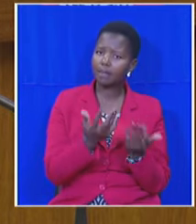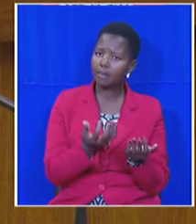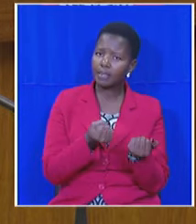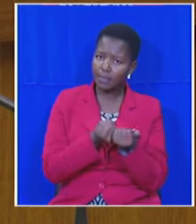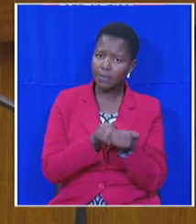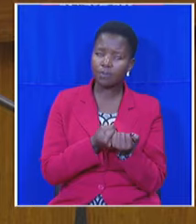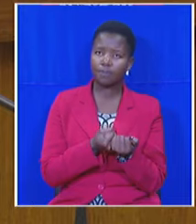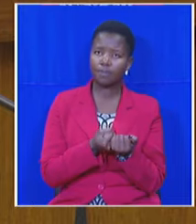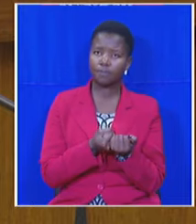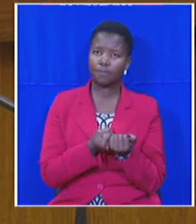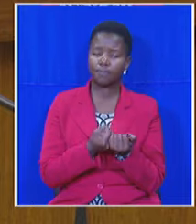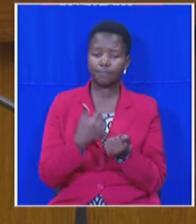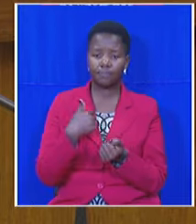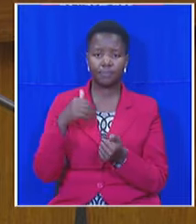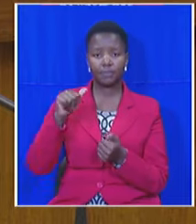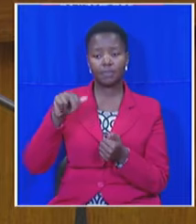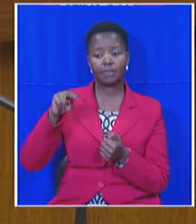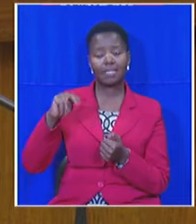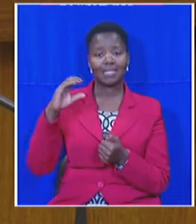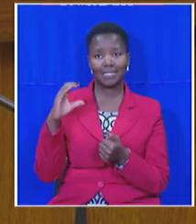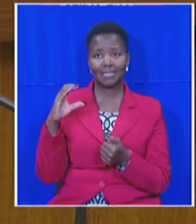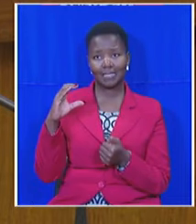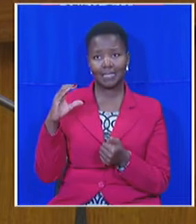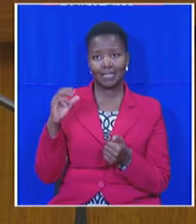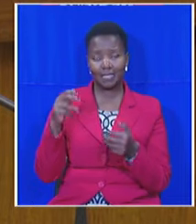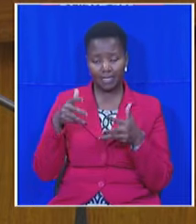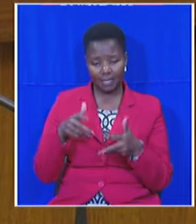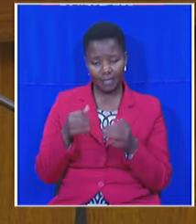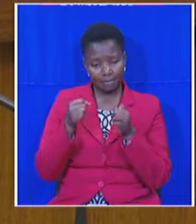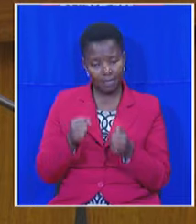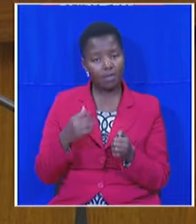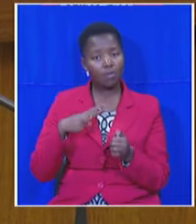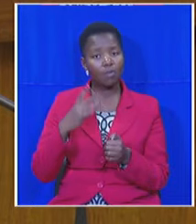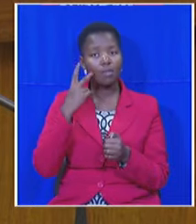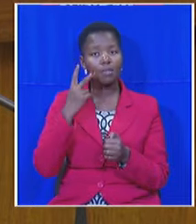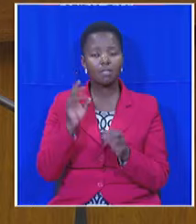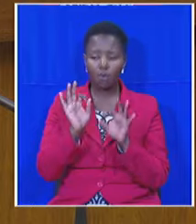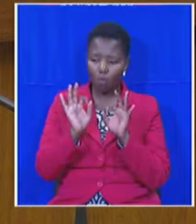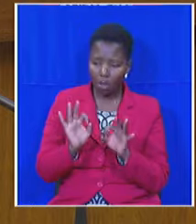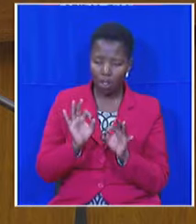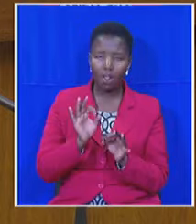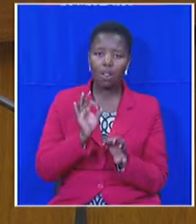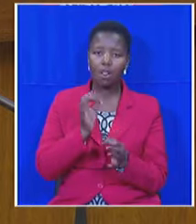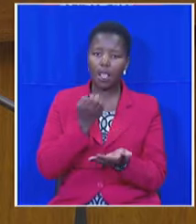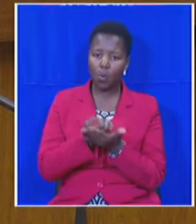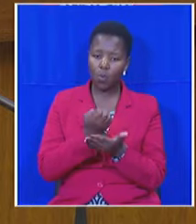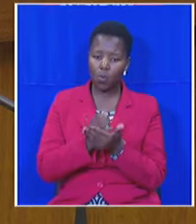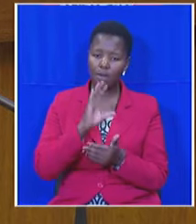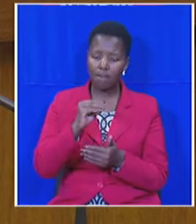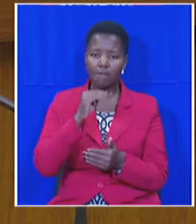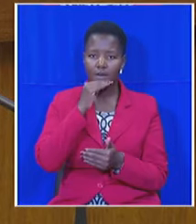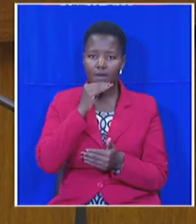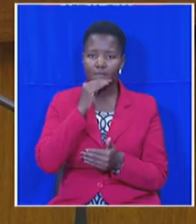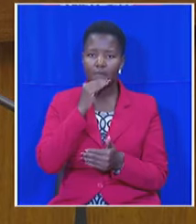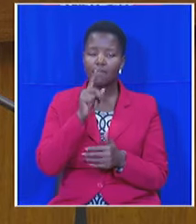the ANC stands for a well-equipped and well-trained defense